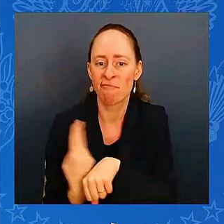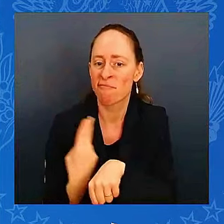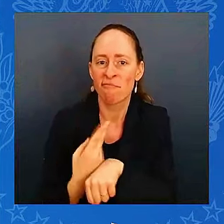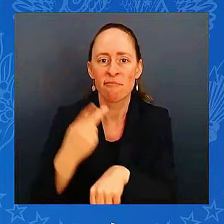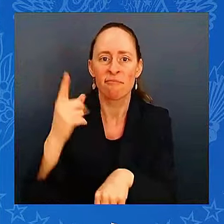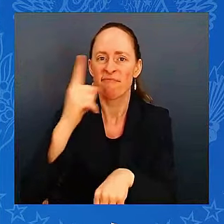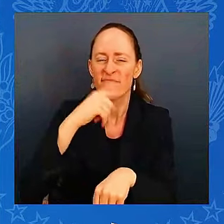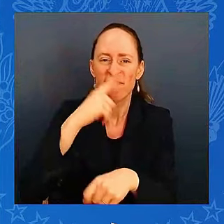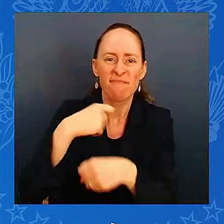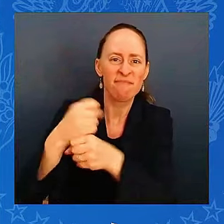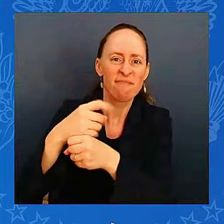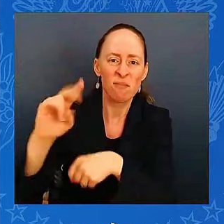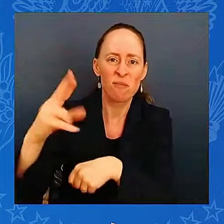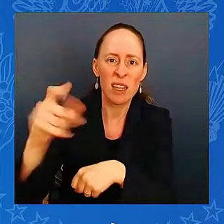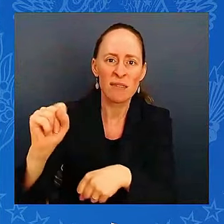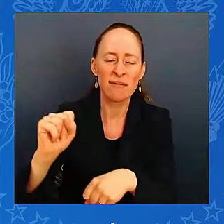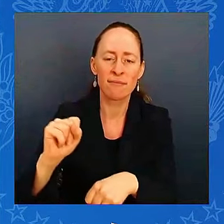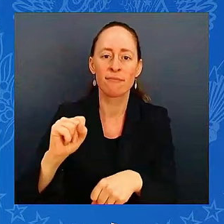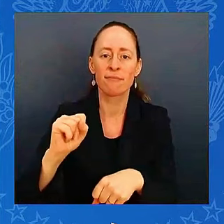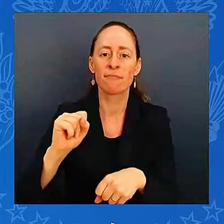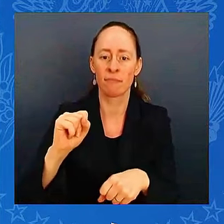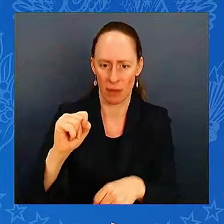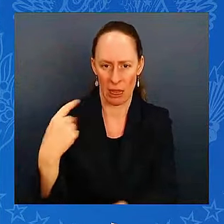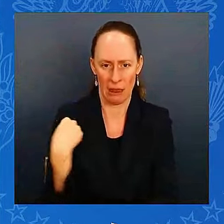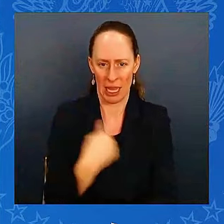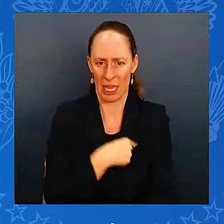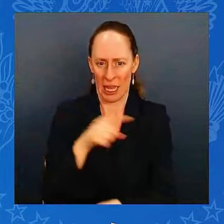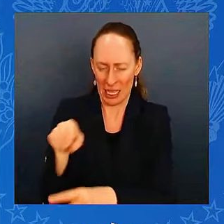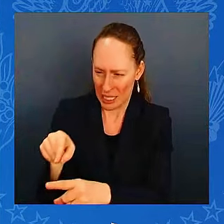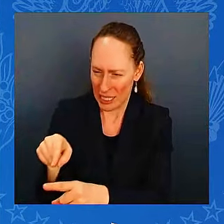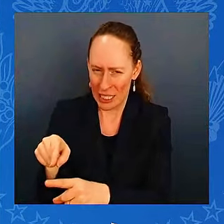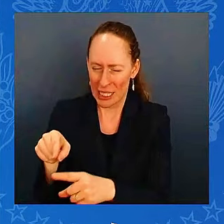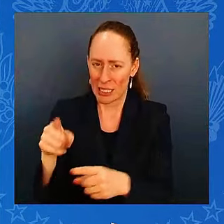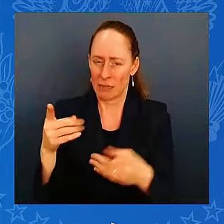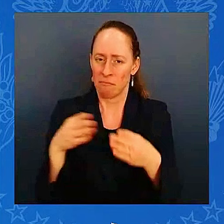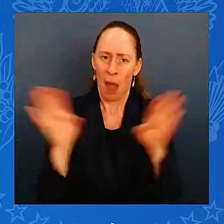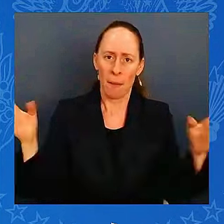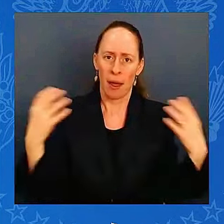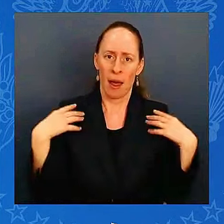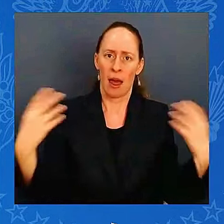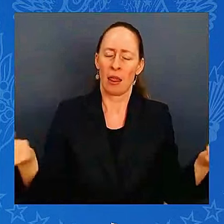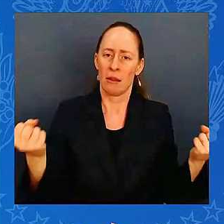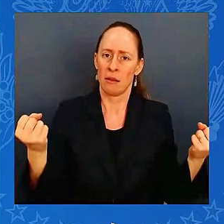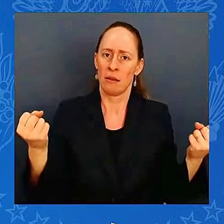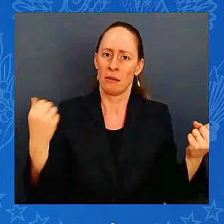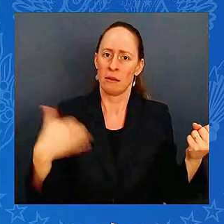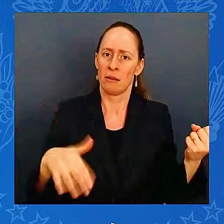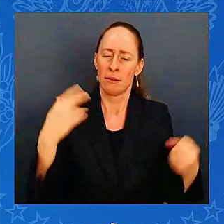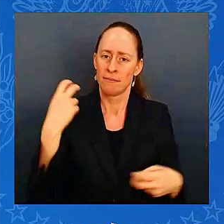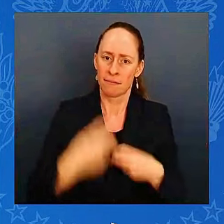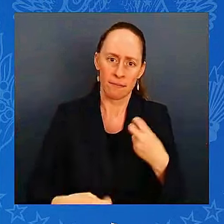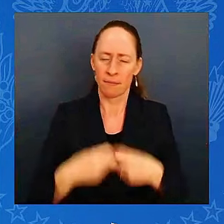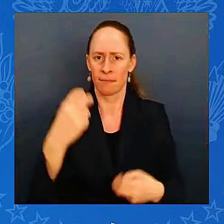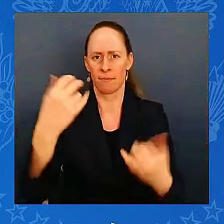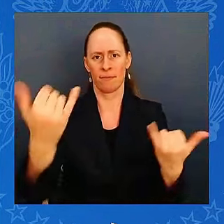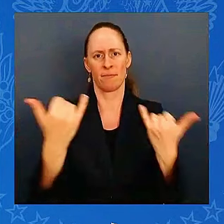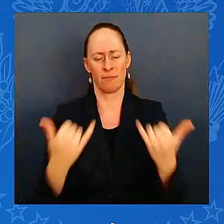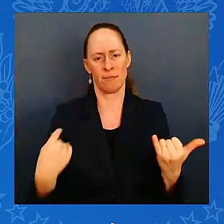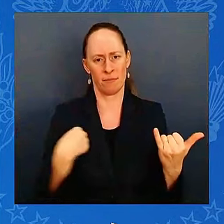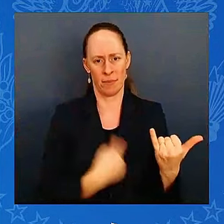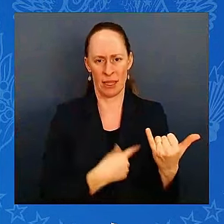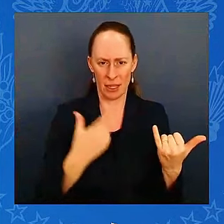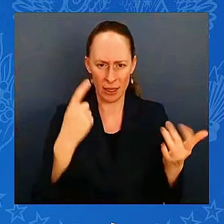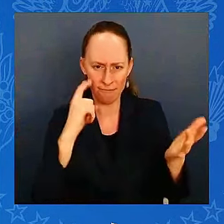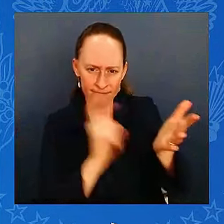phenomenon. Logistics first measure should include, first of all, limiting access to the sedatives and products